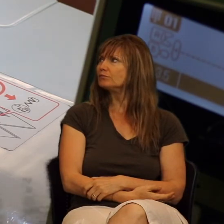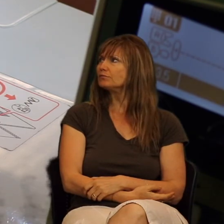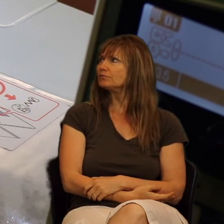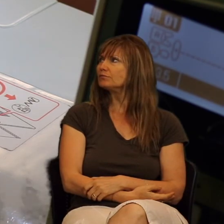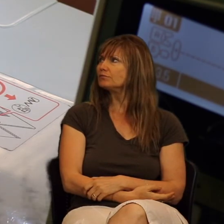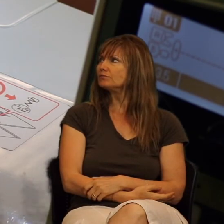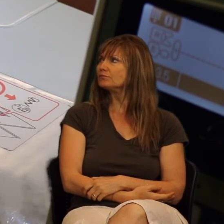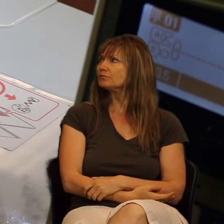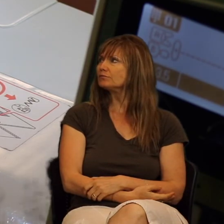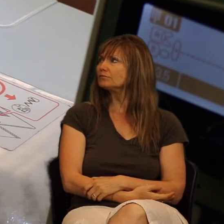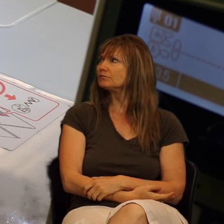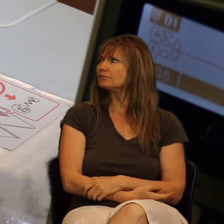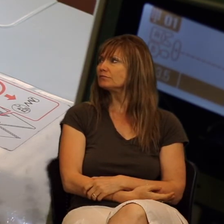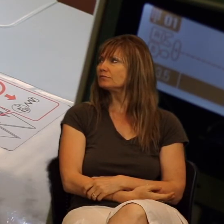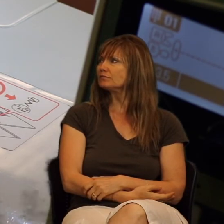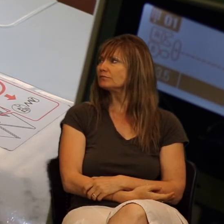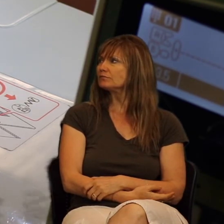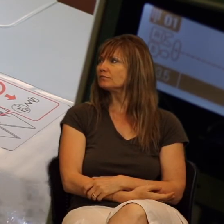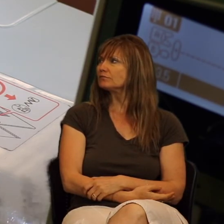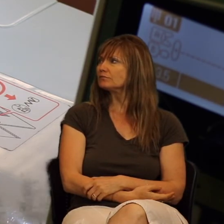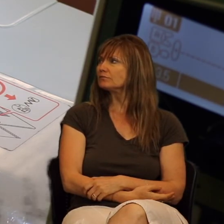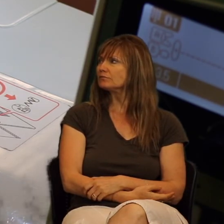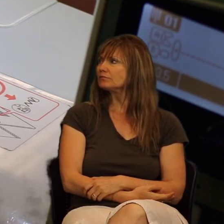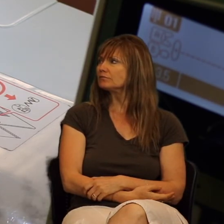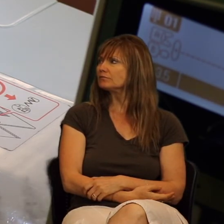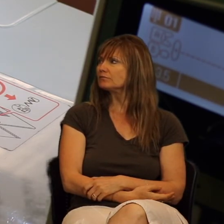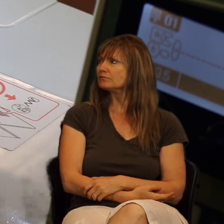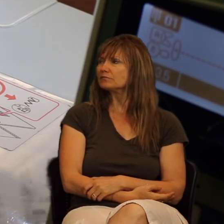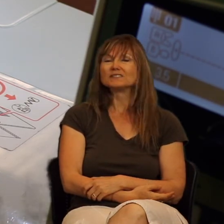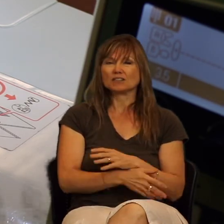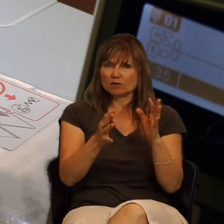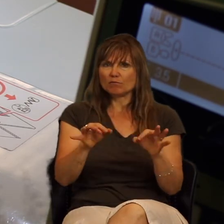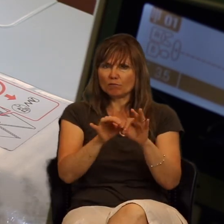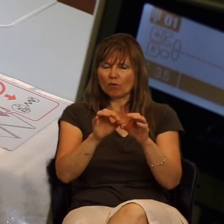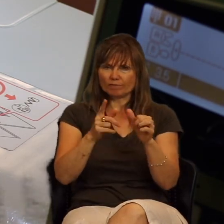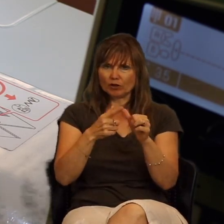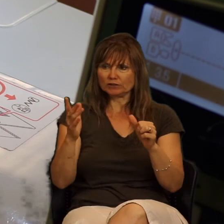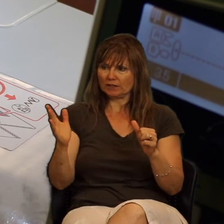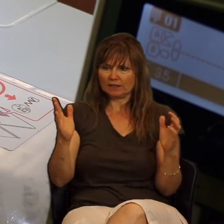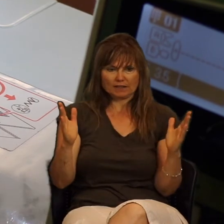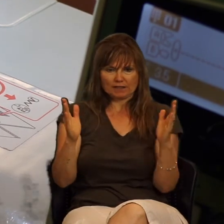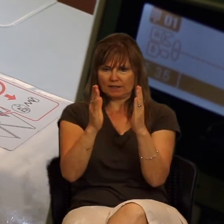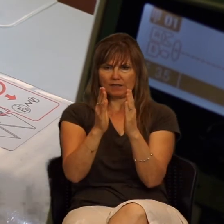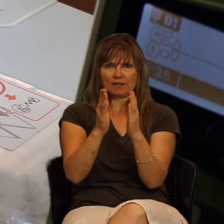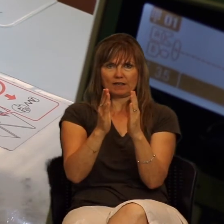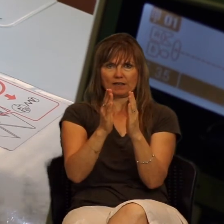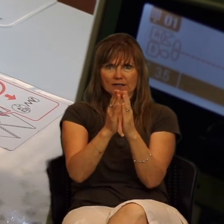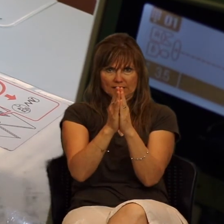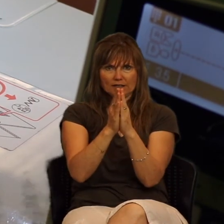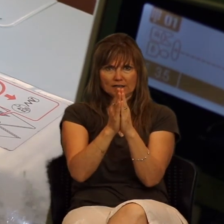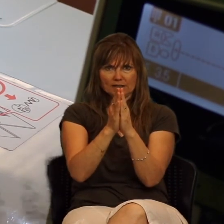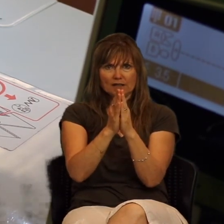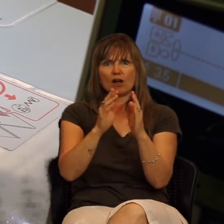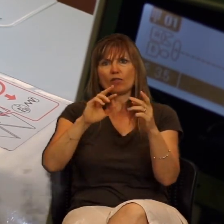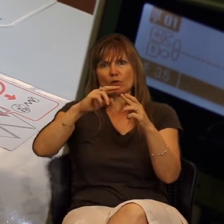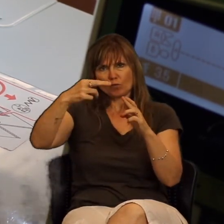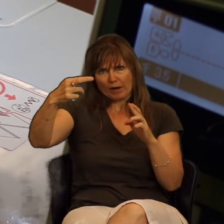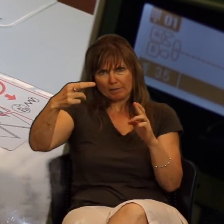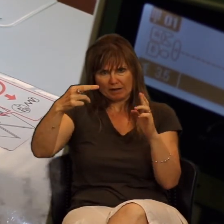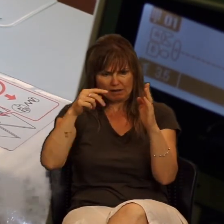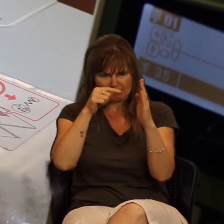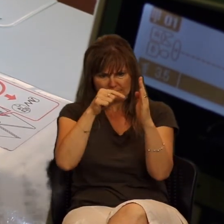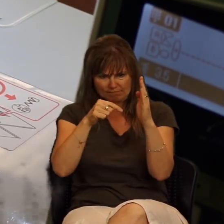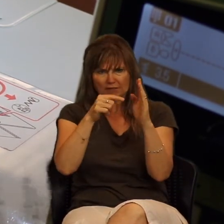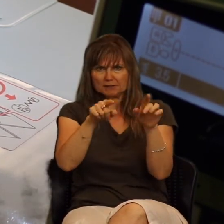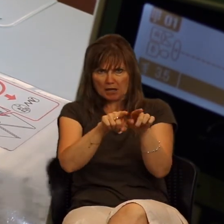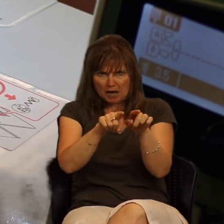So what we're going to do is make sure our sides line up, our ribbons line up, but also